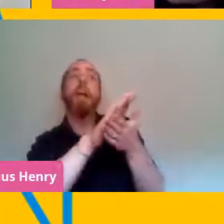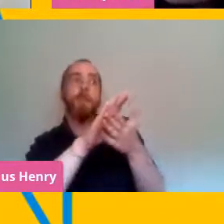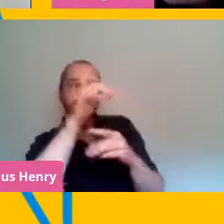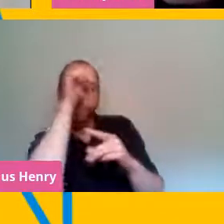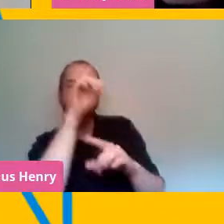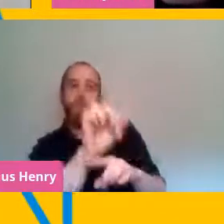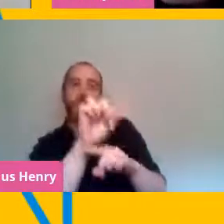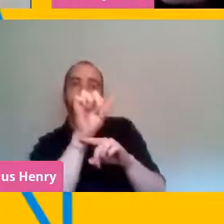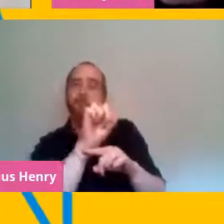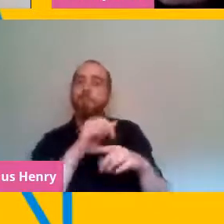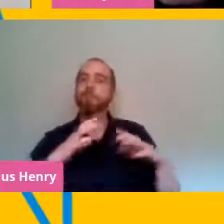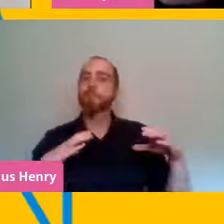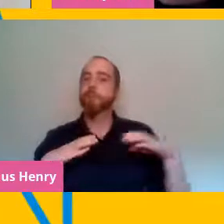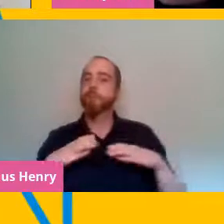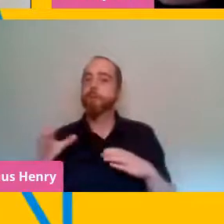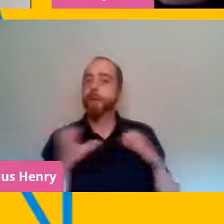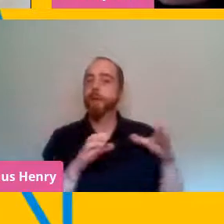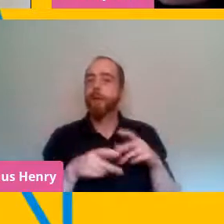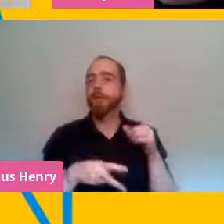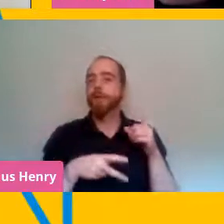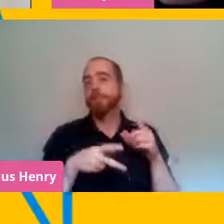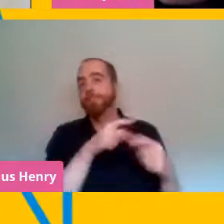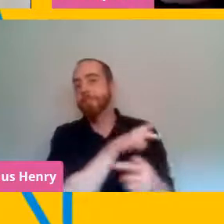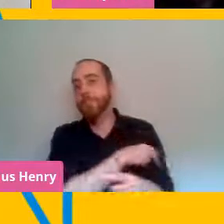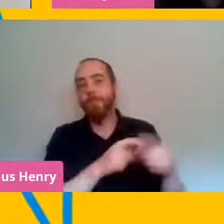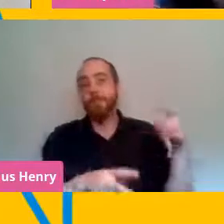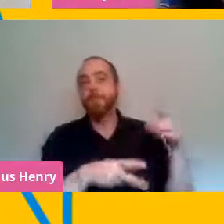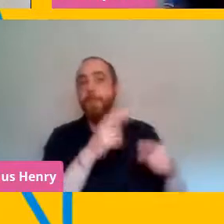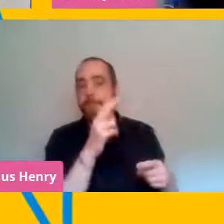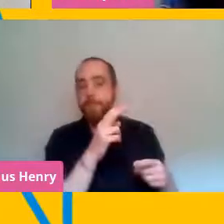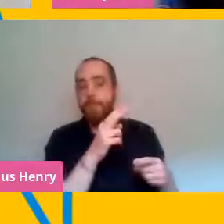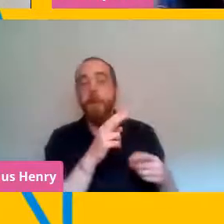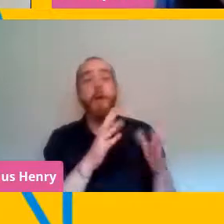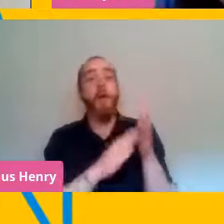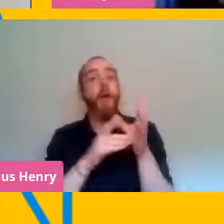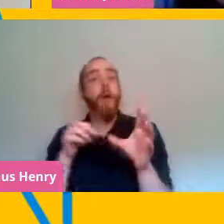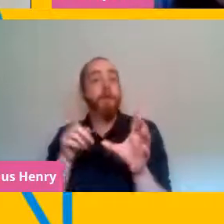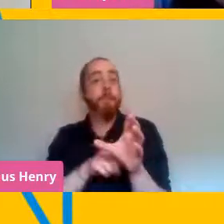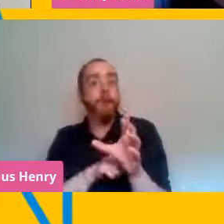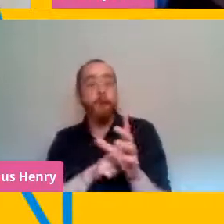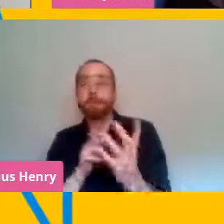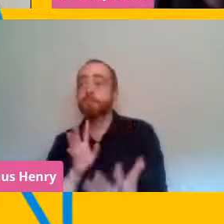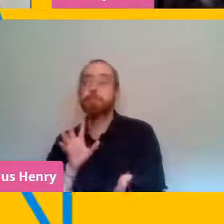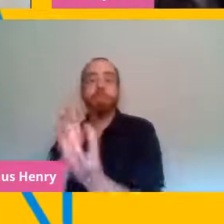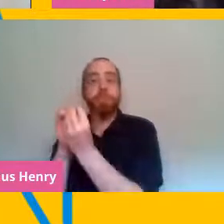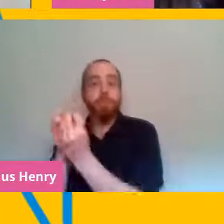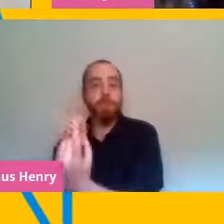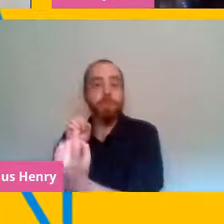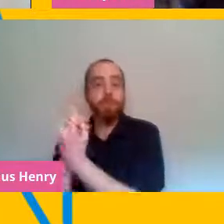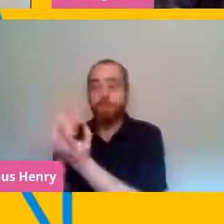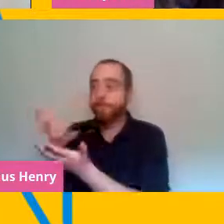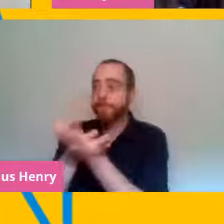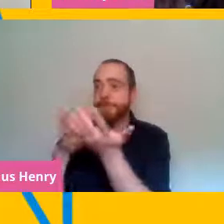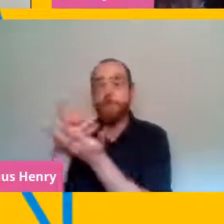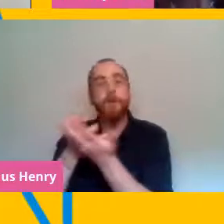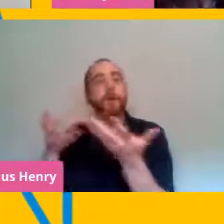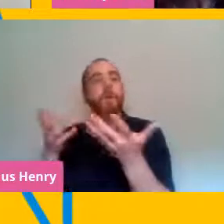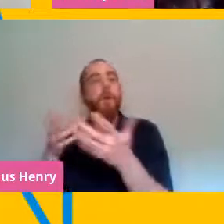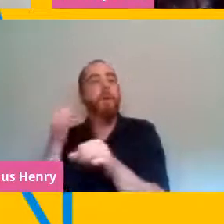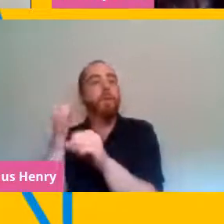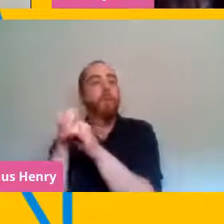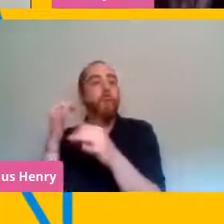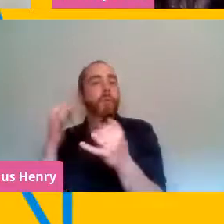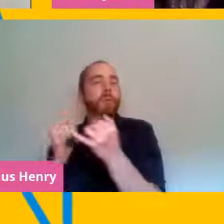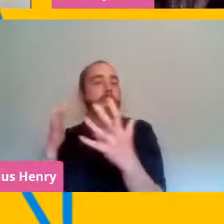In May, we came together with workers from the IWGB to support ongoing direct action at Goldsmiths, at the RCA, and I believe